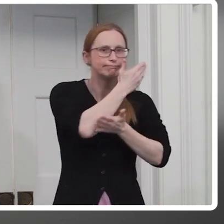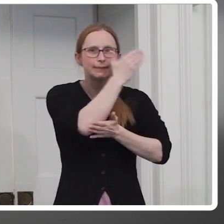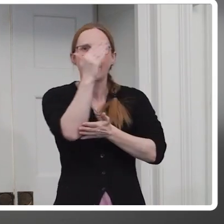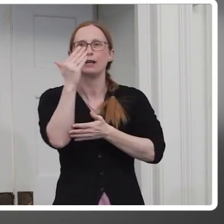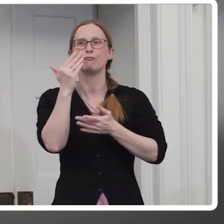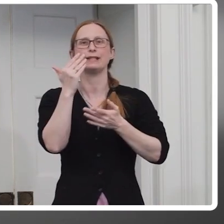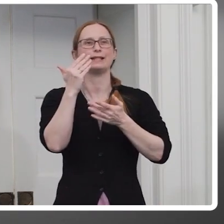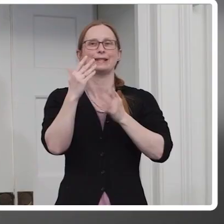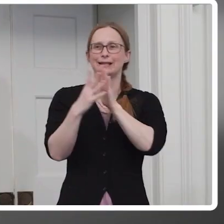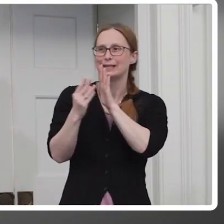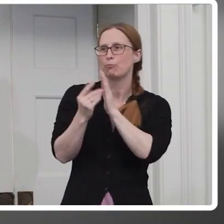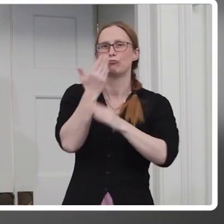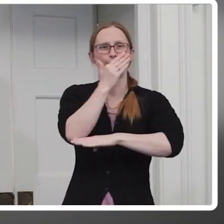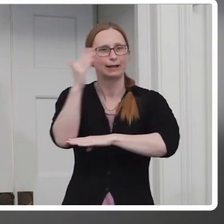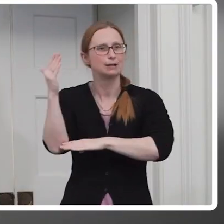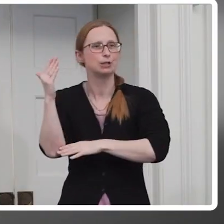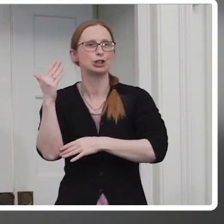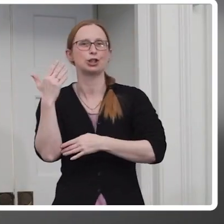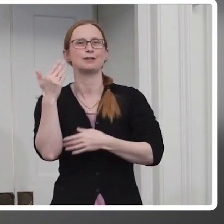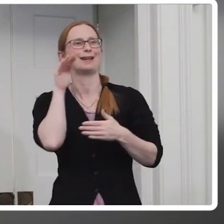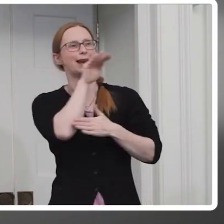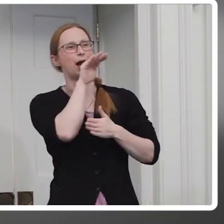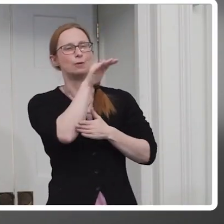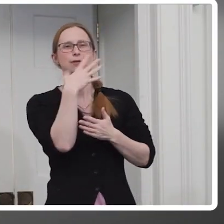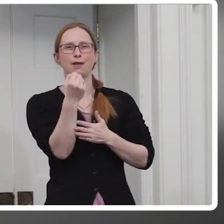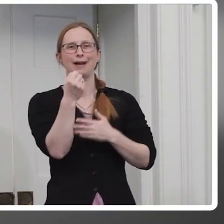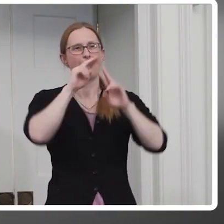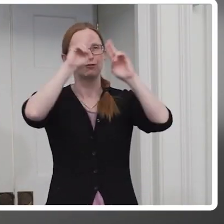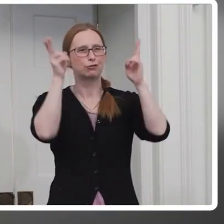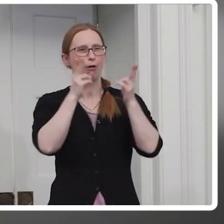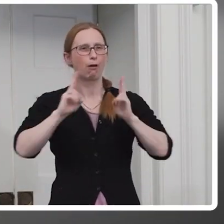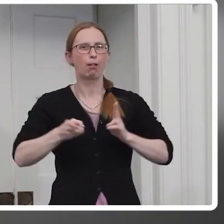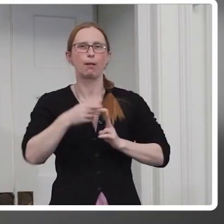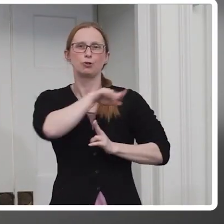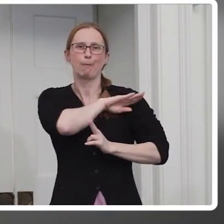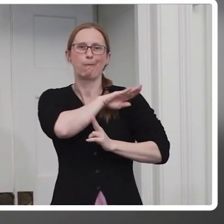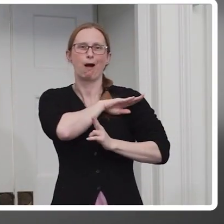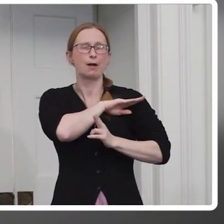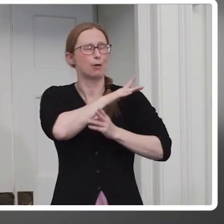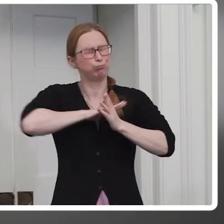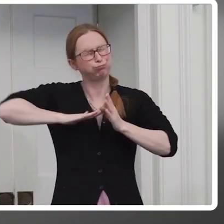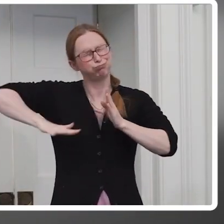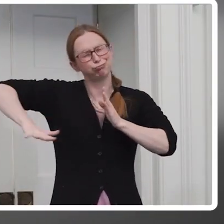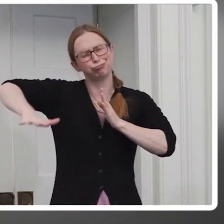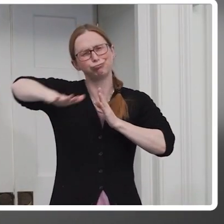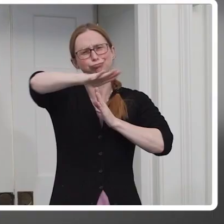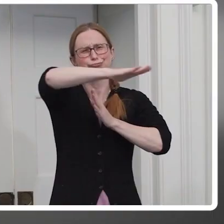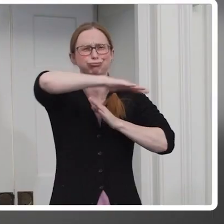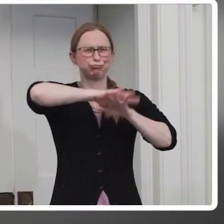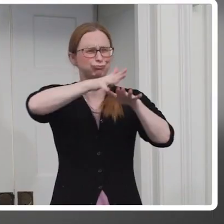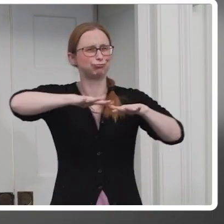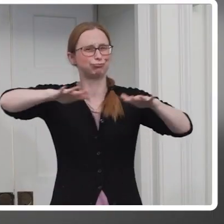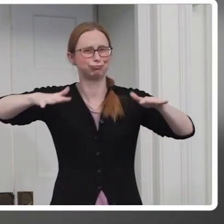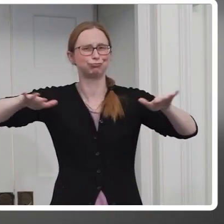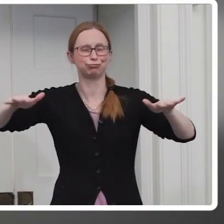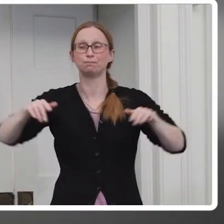collection spaces, galleries of temporary exhibitions, and outside we've also got a sculpture park and acres of parkland